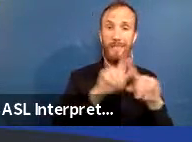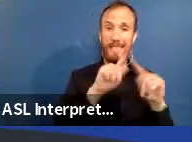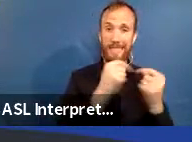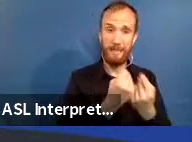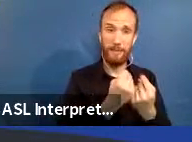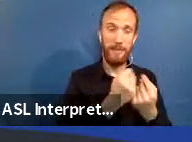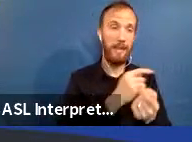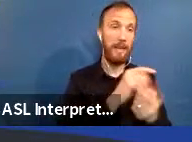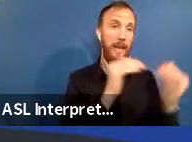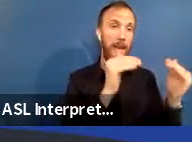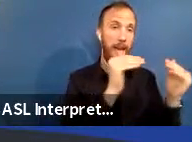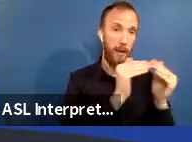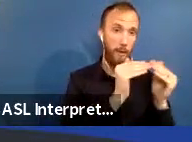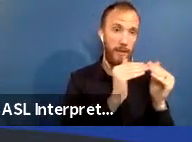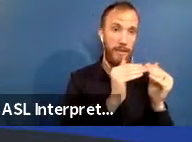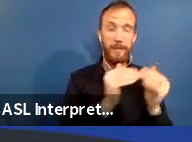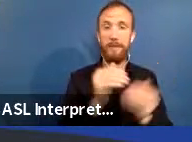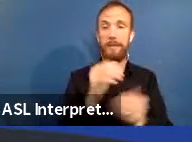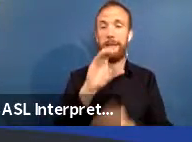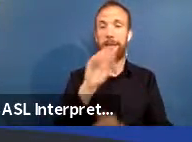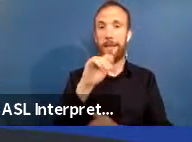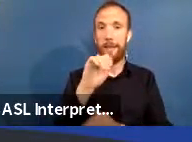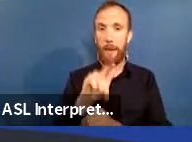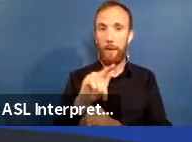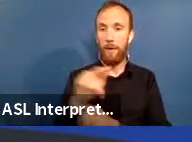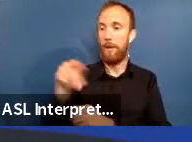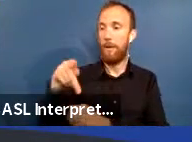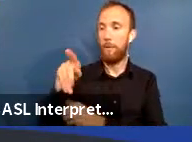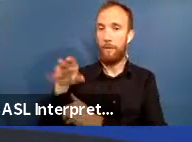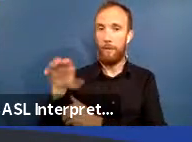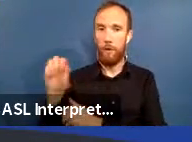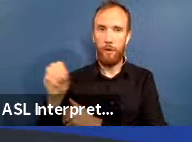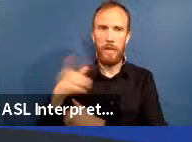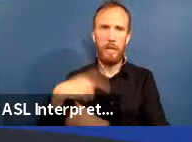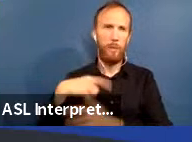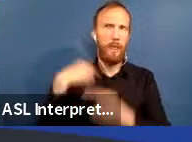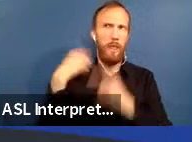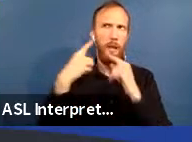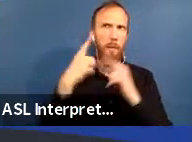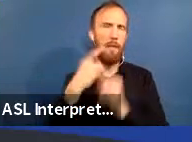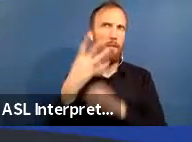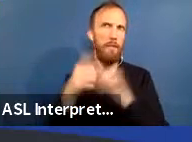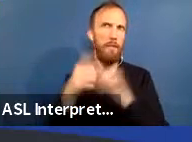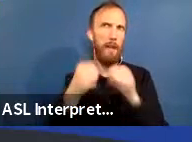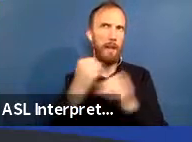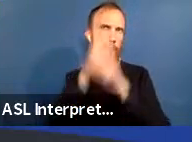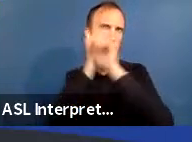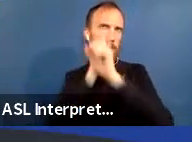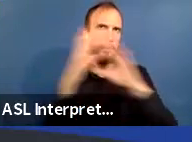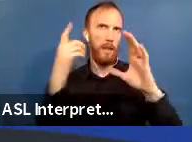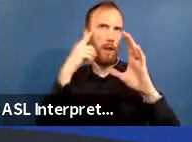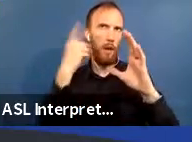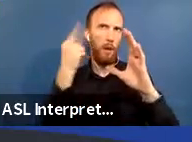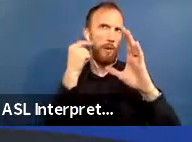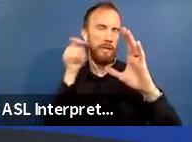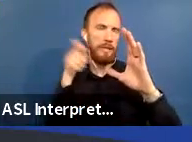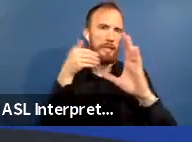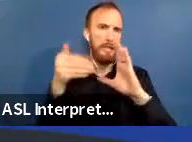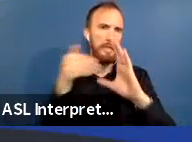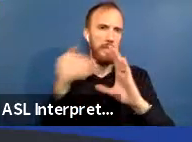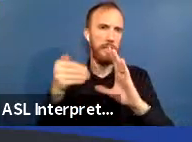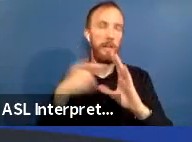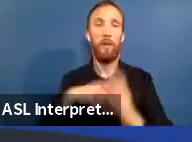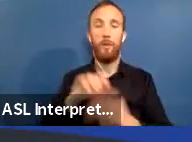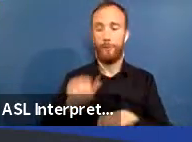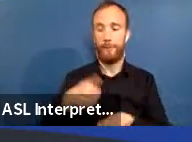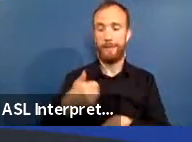to do to live up to our CPS 5-year vision? We came up with this presentation as a way of getting early input and insights into